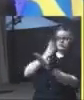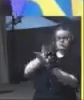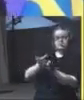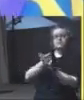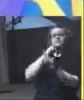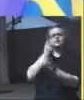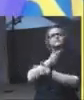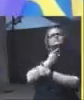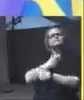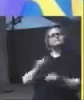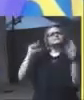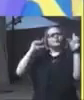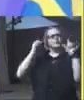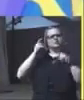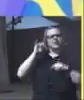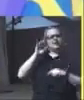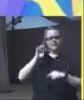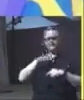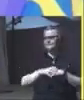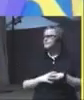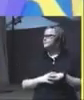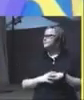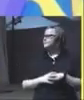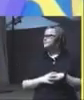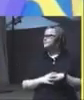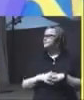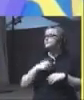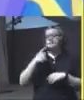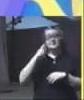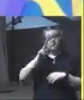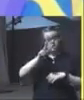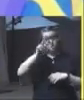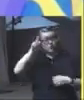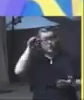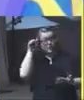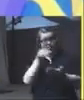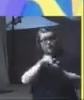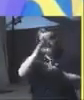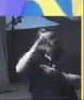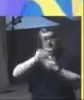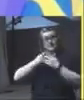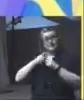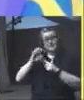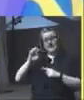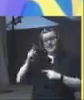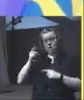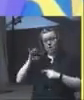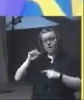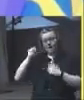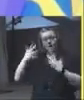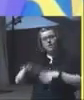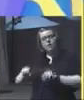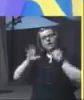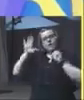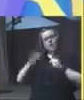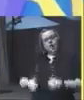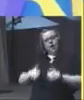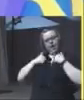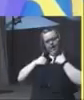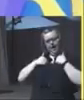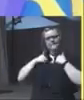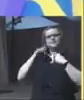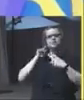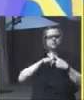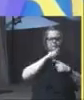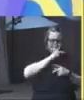in liberating strife, Crispus Attucks. 200,000 sons of Ethiopia who gave their lives in order to hold